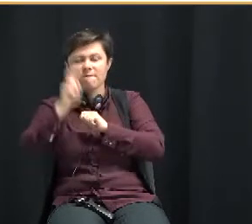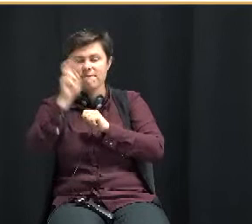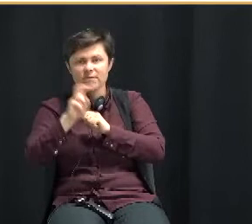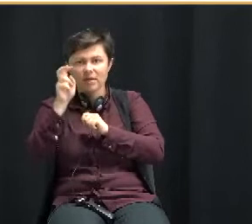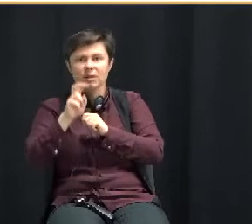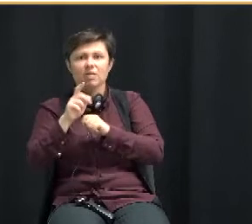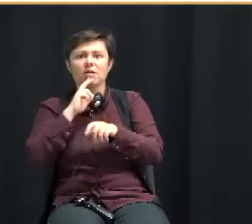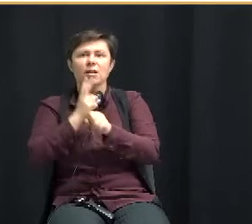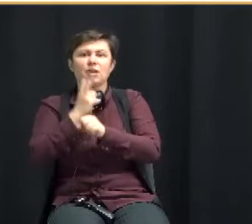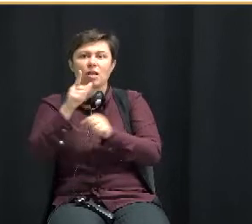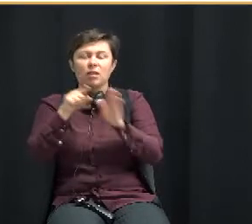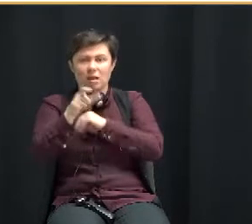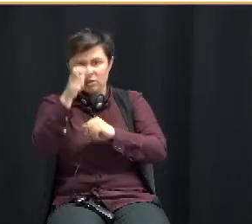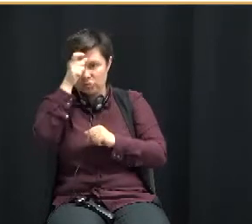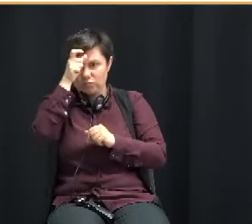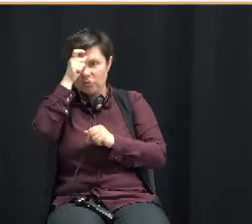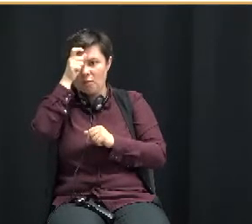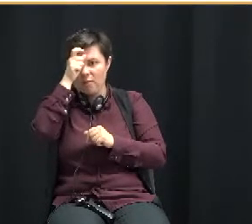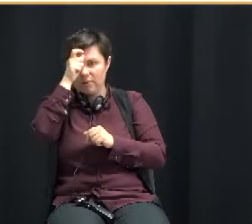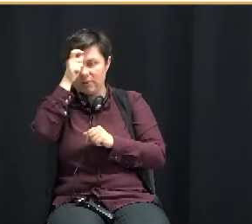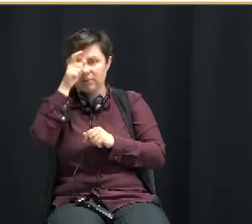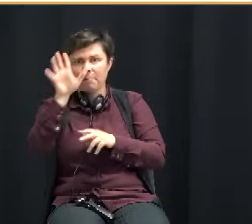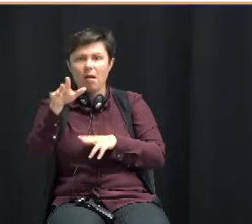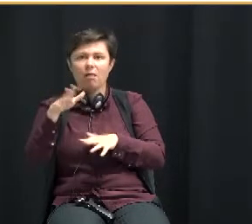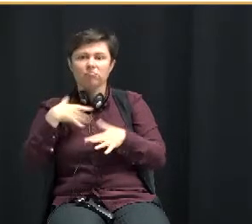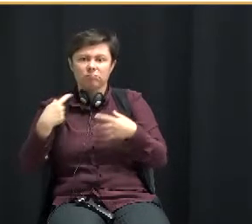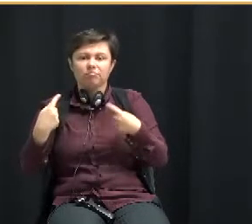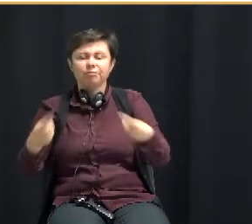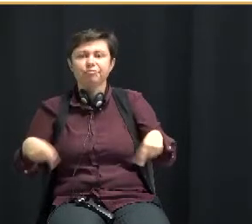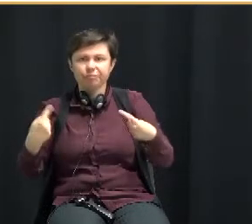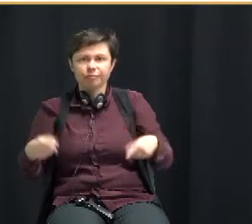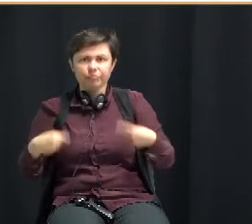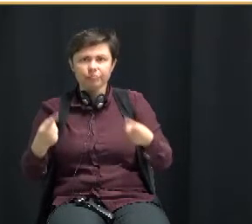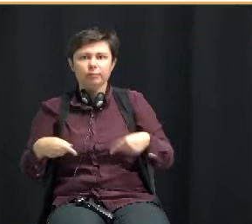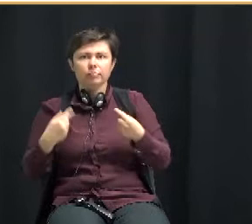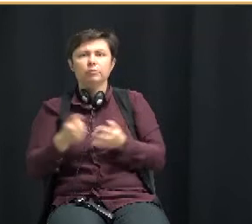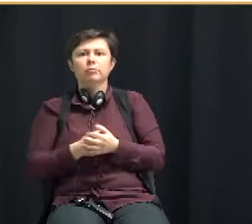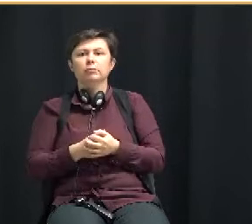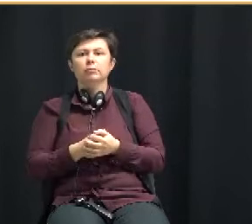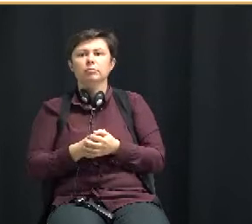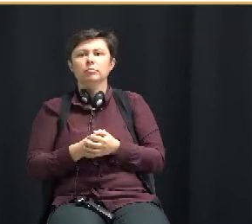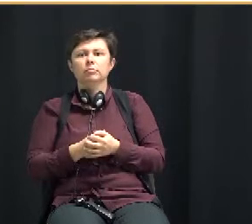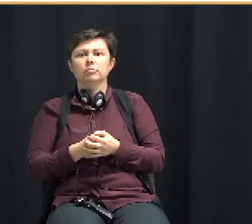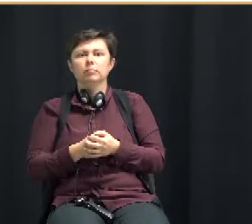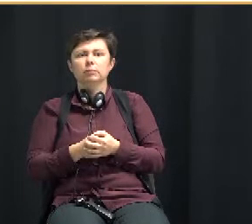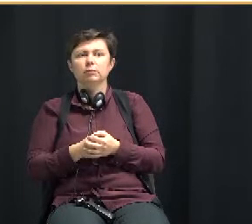be appropriately controlled and accessible to people on wheelchairs.